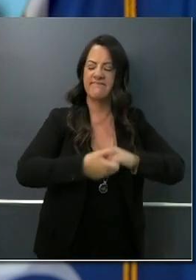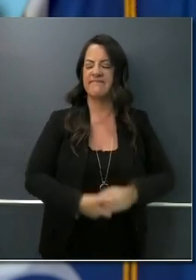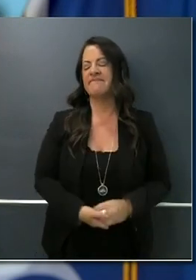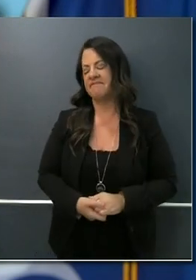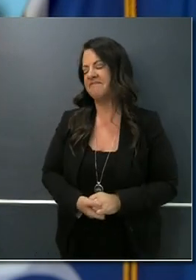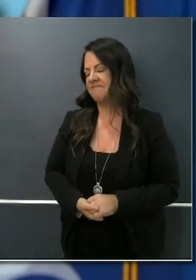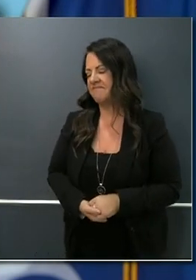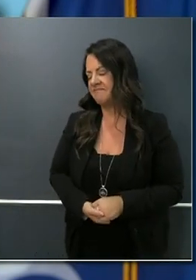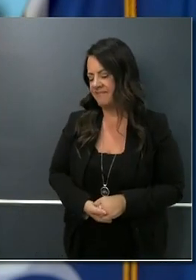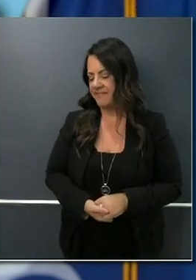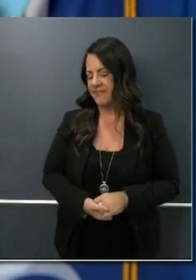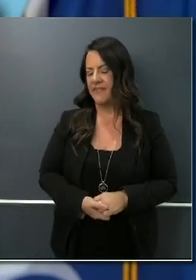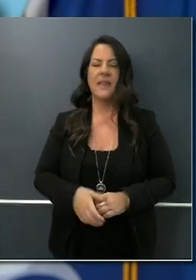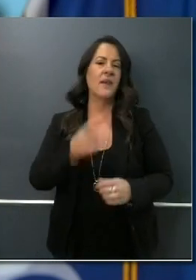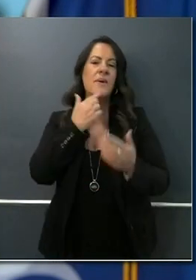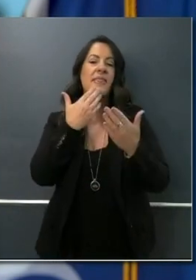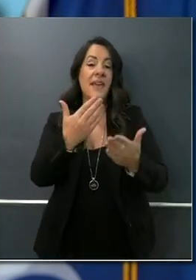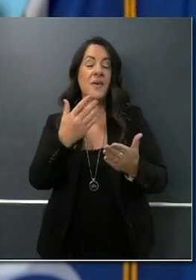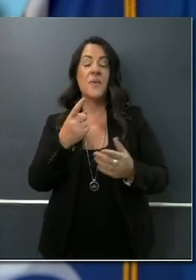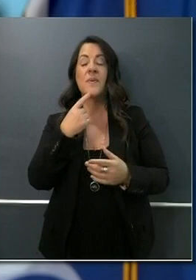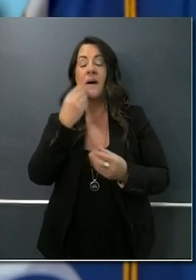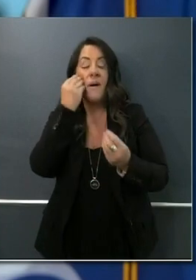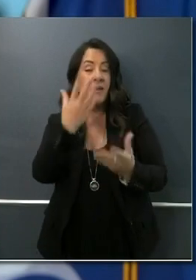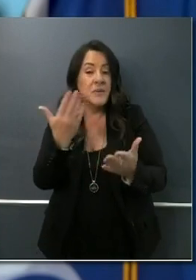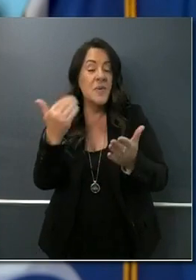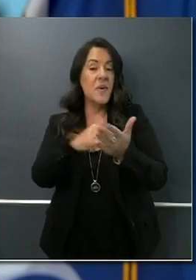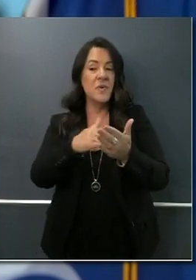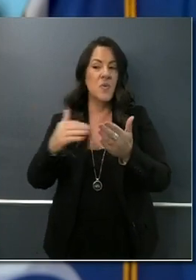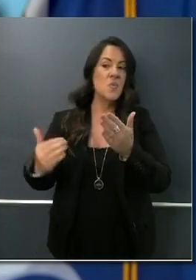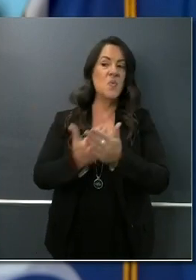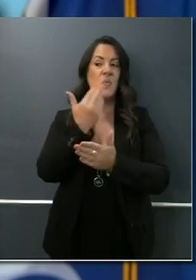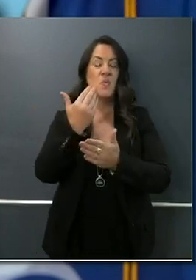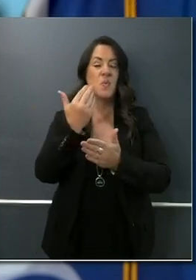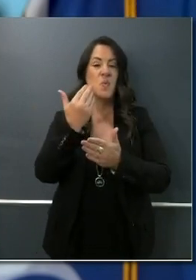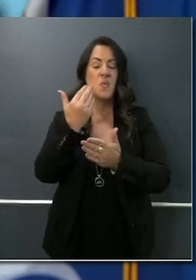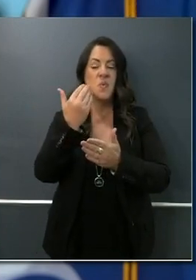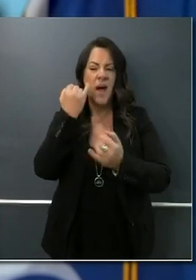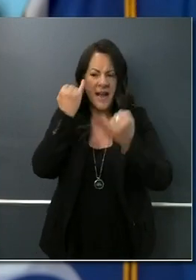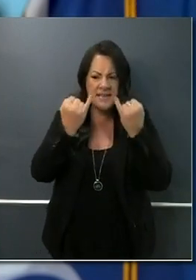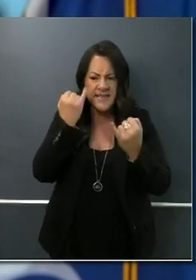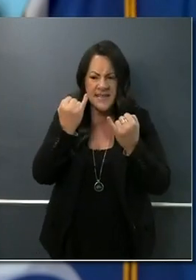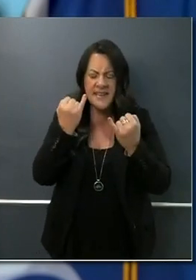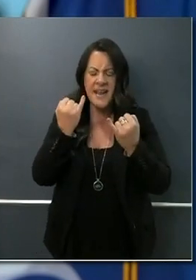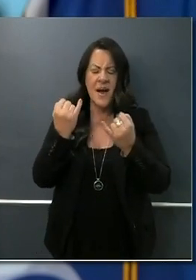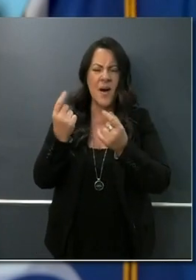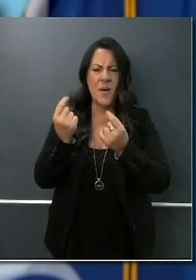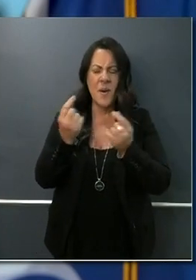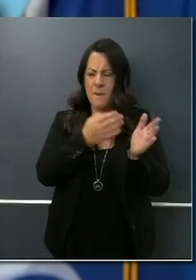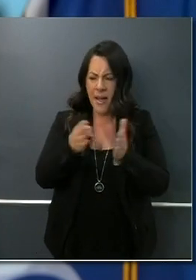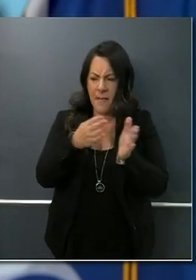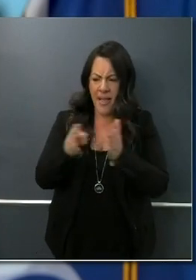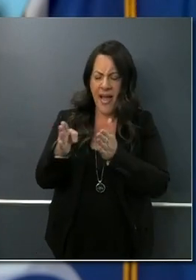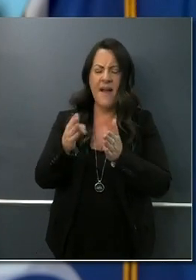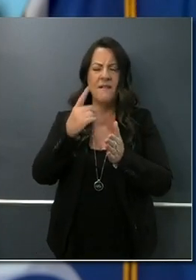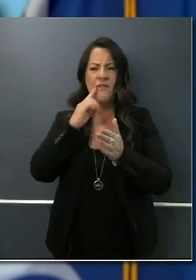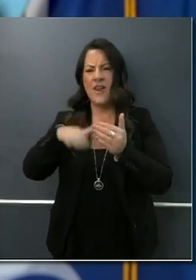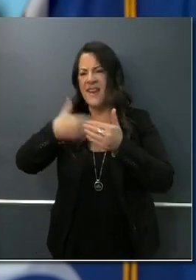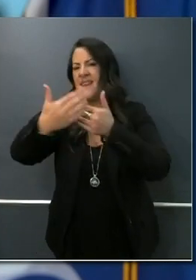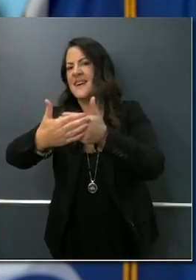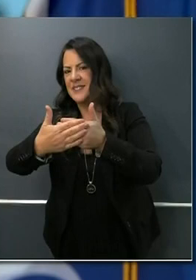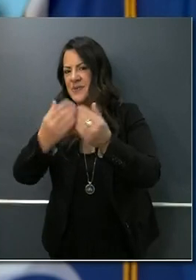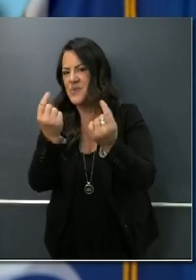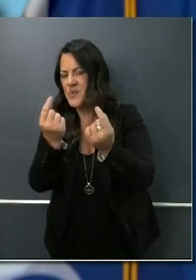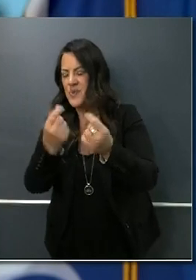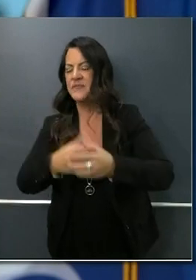briefly on a new strategy that we'll also be employing in terms of getting to the next phase as